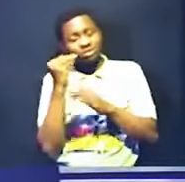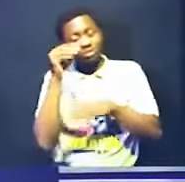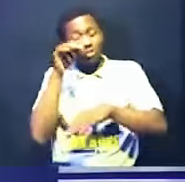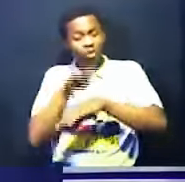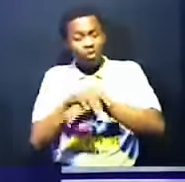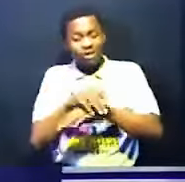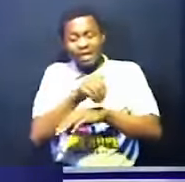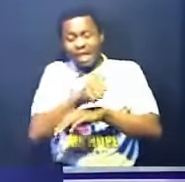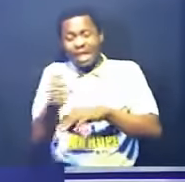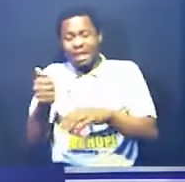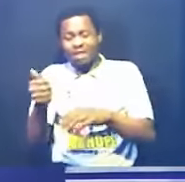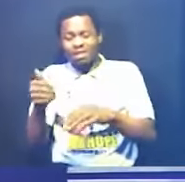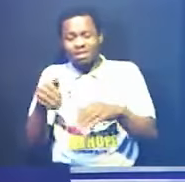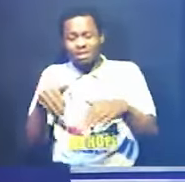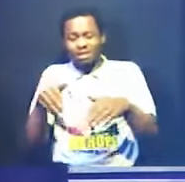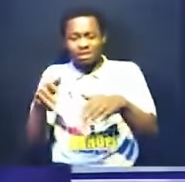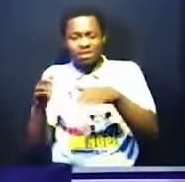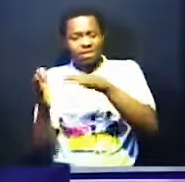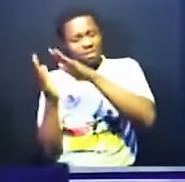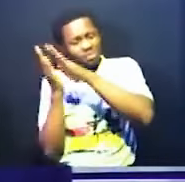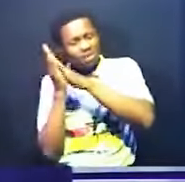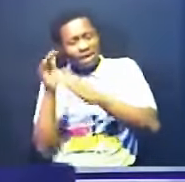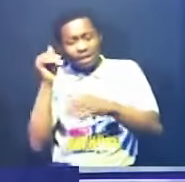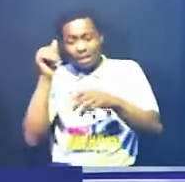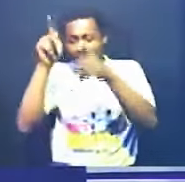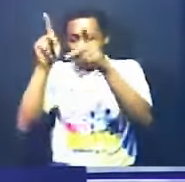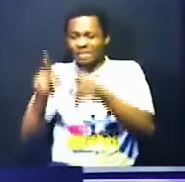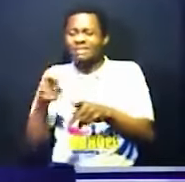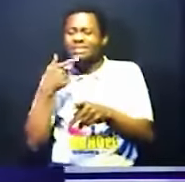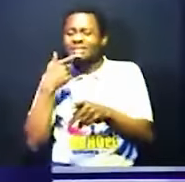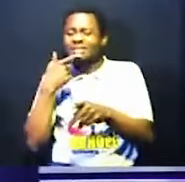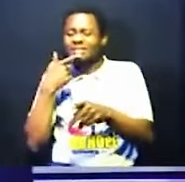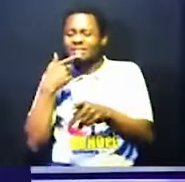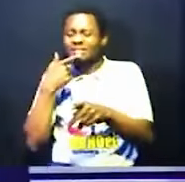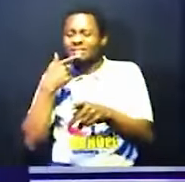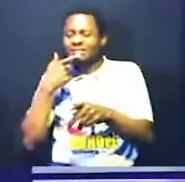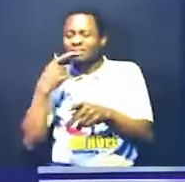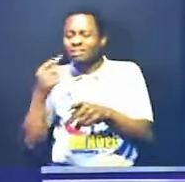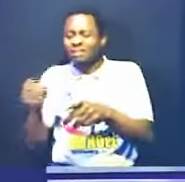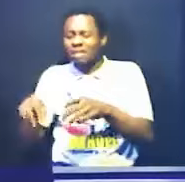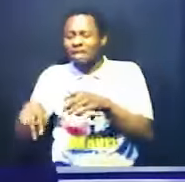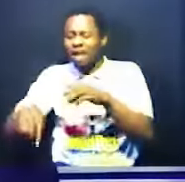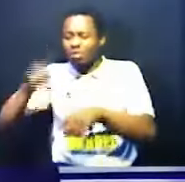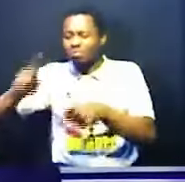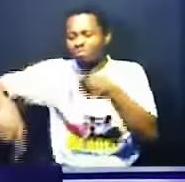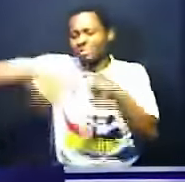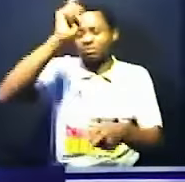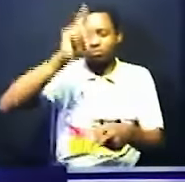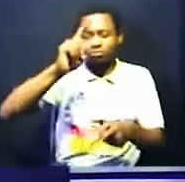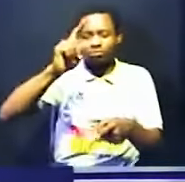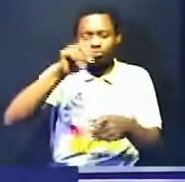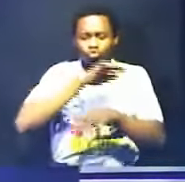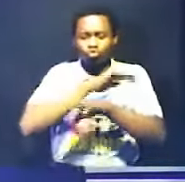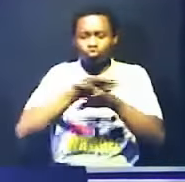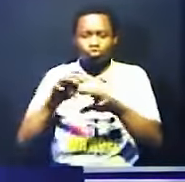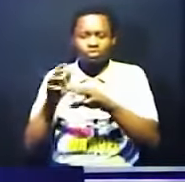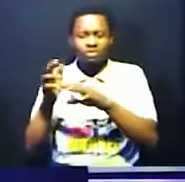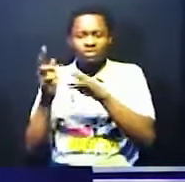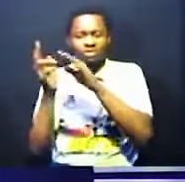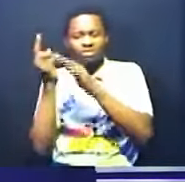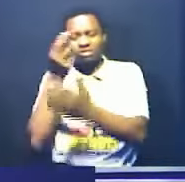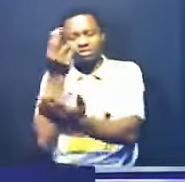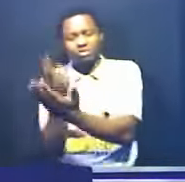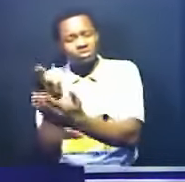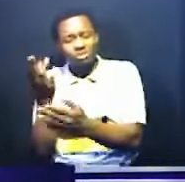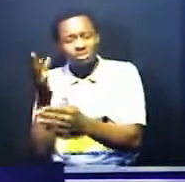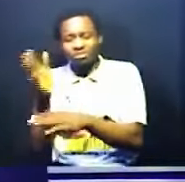obi be ka kire se oda so sori ko no hwe no wana so. Get up and get out. Sorry, pie fear di no